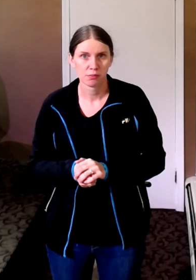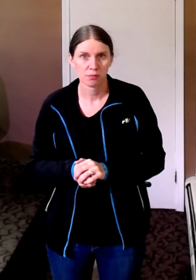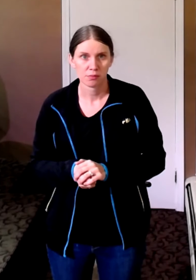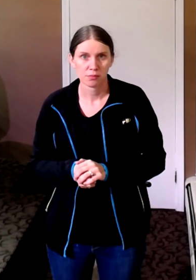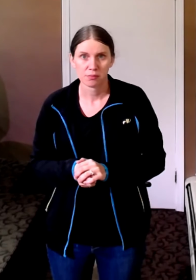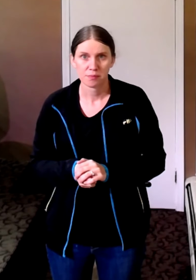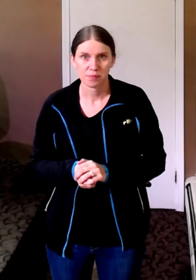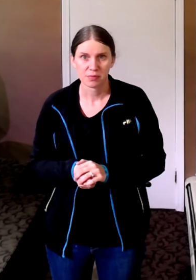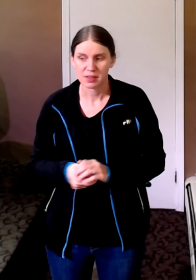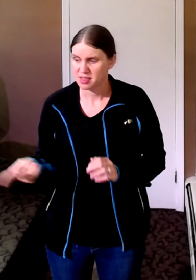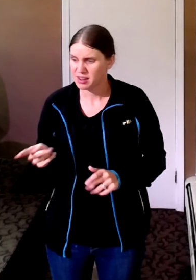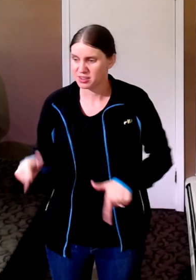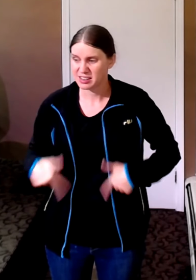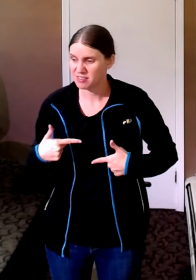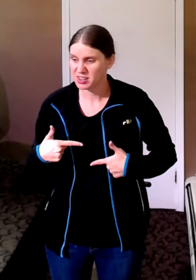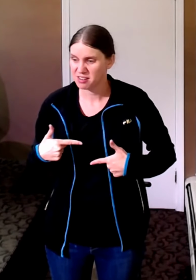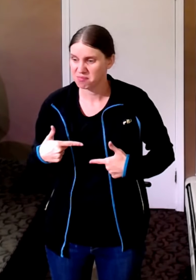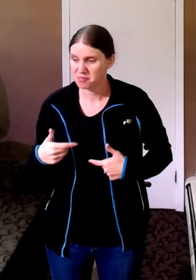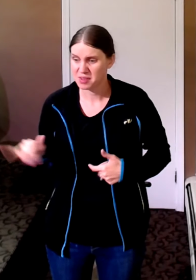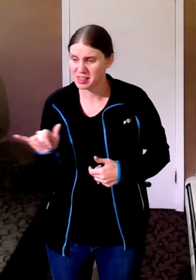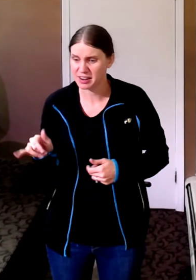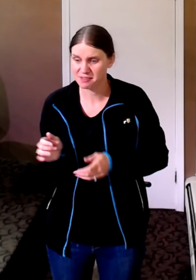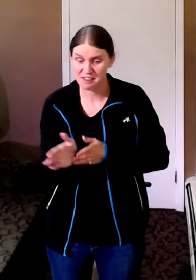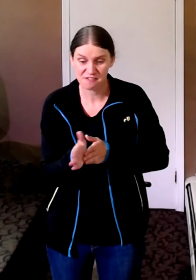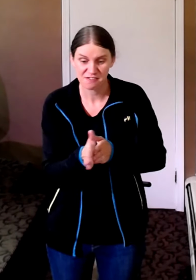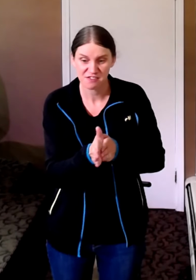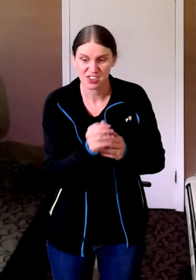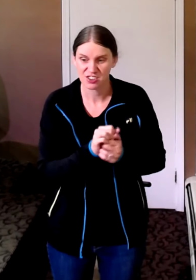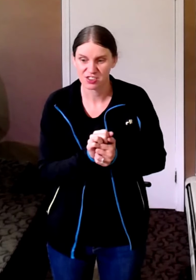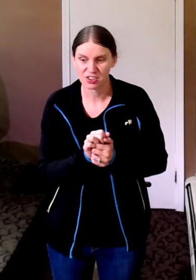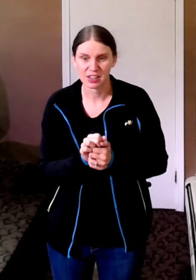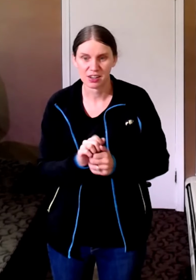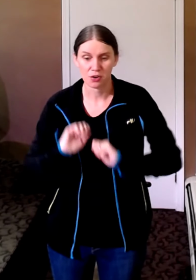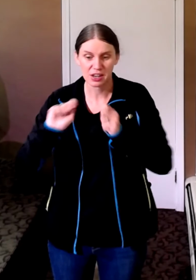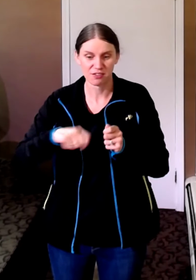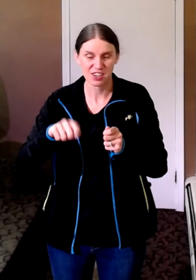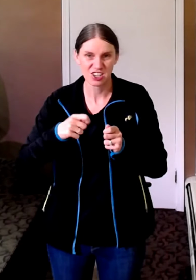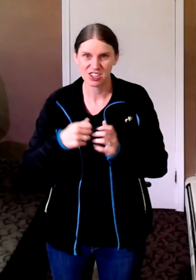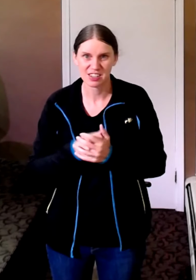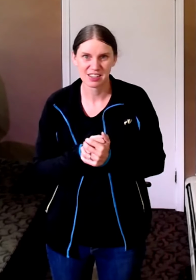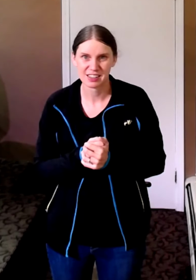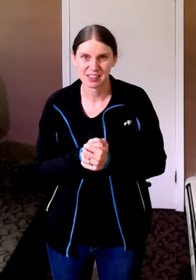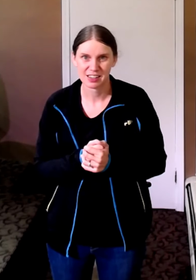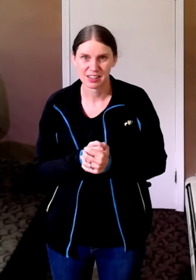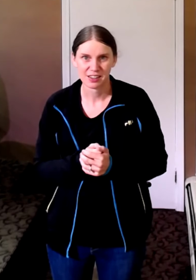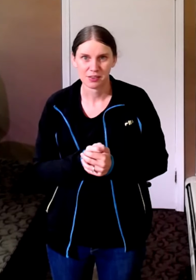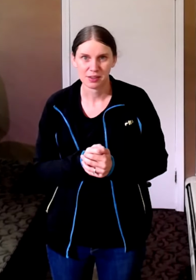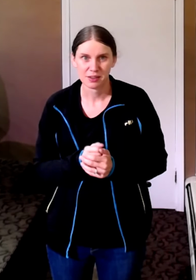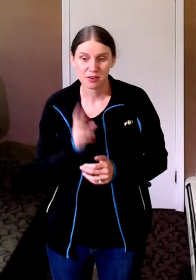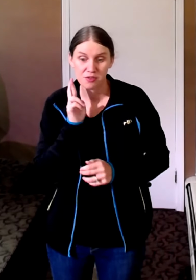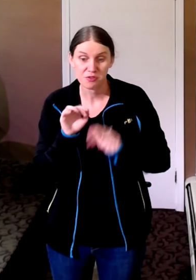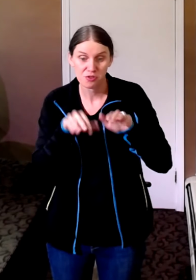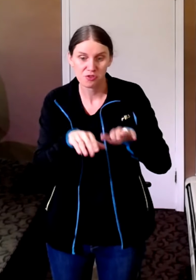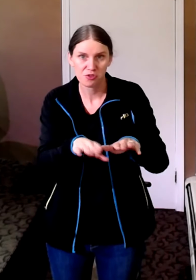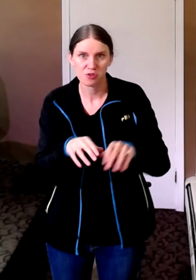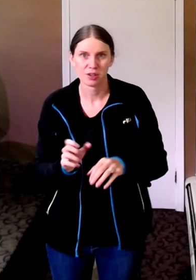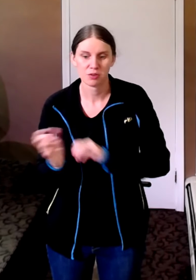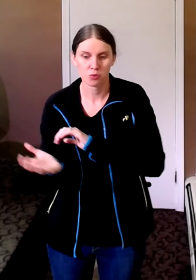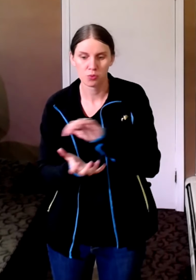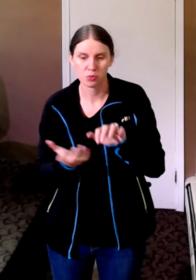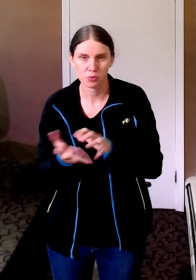bobbing around like they were a little fishing bobber on top of a rough stream or a windy pond.